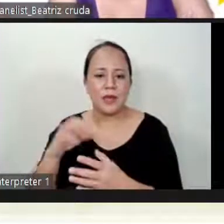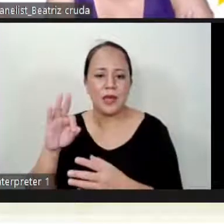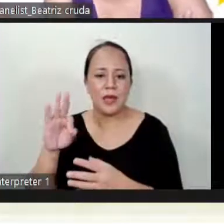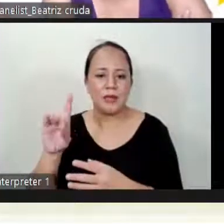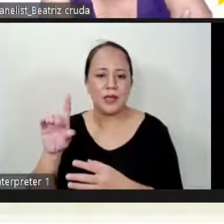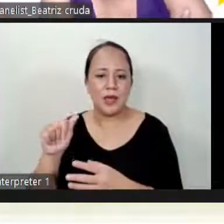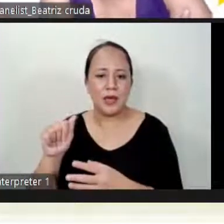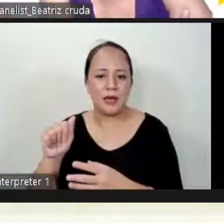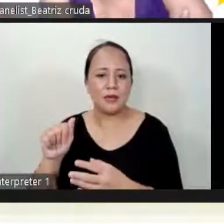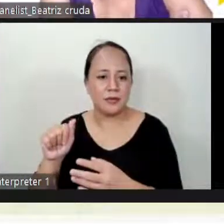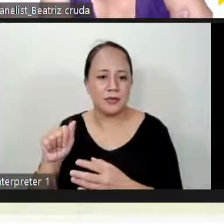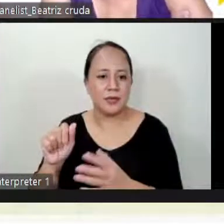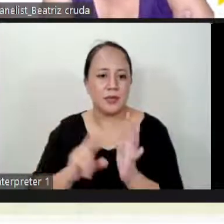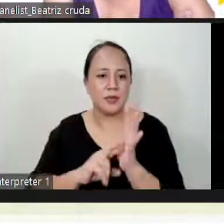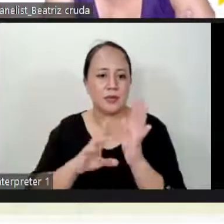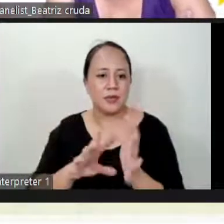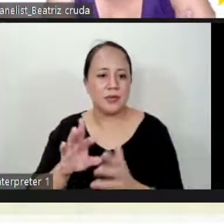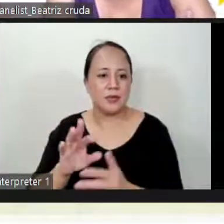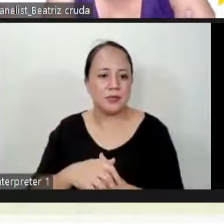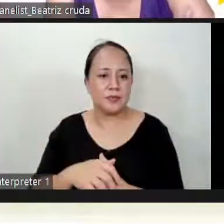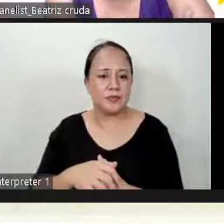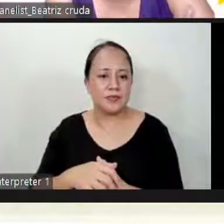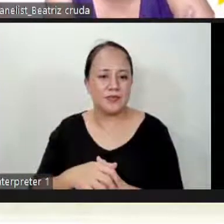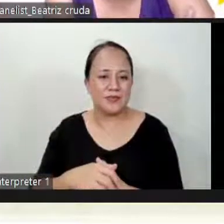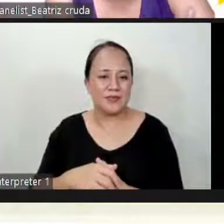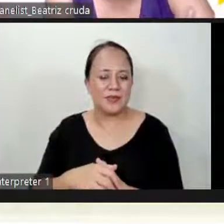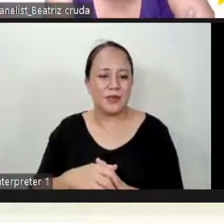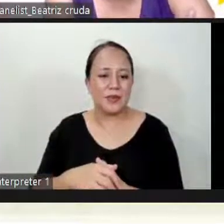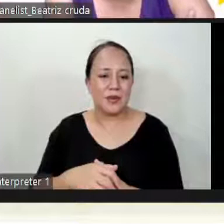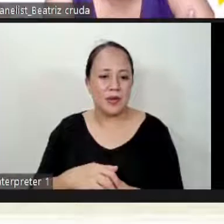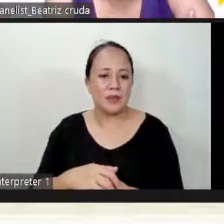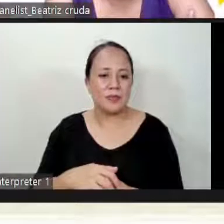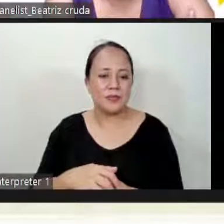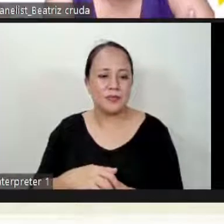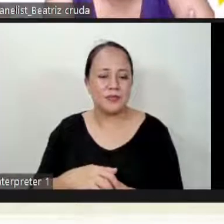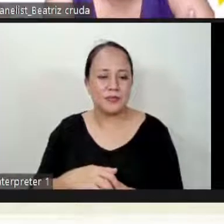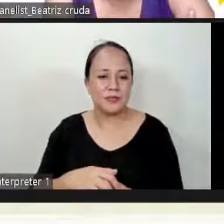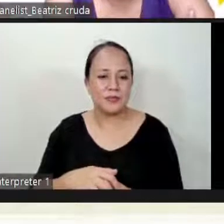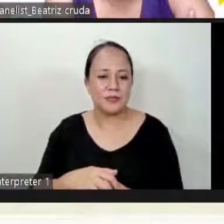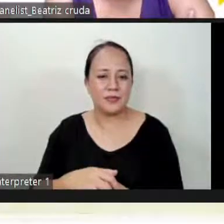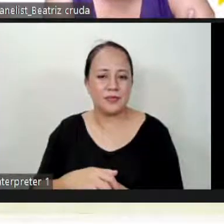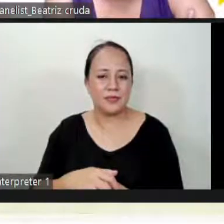FDA, representing the FDA. We have